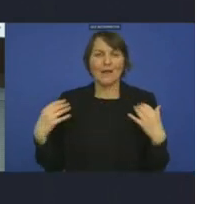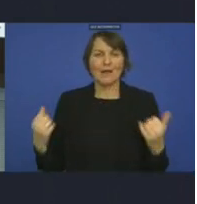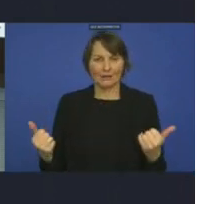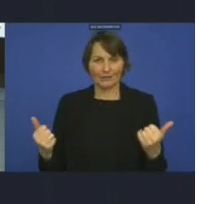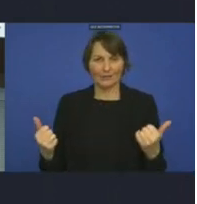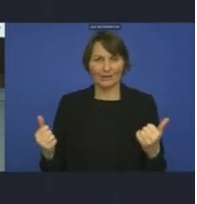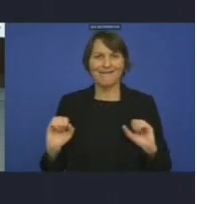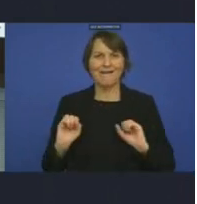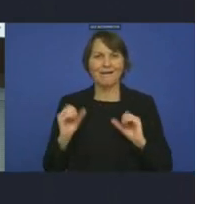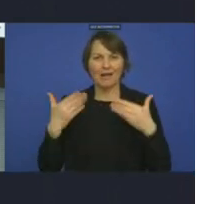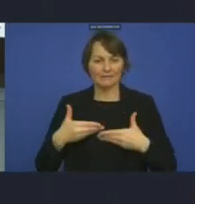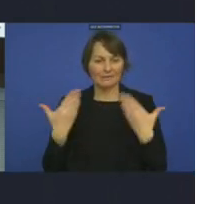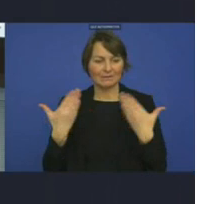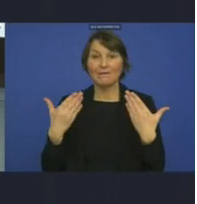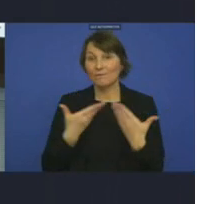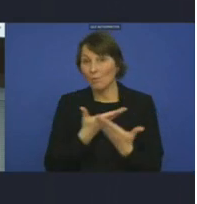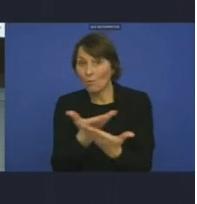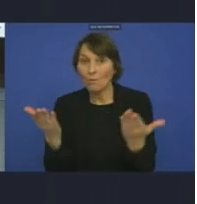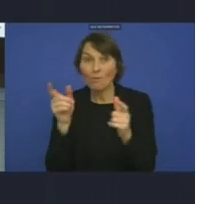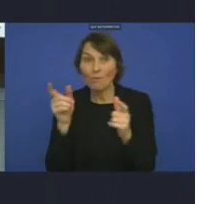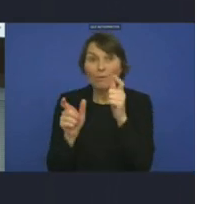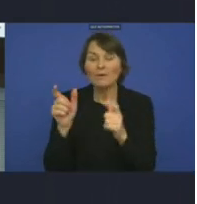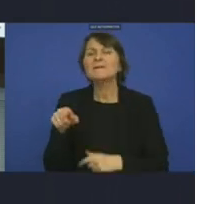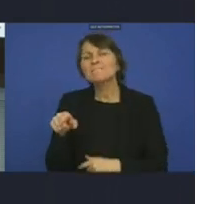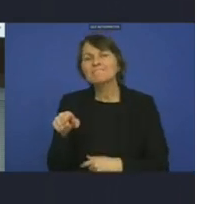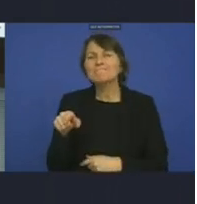allow you to develop maybe a bigger idea